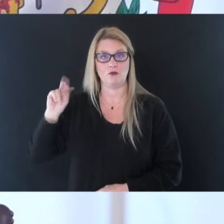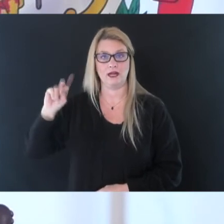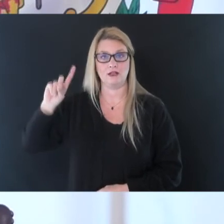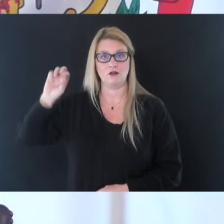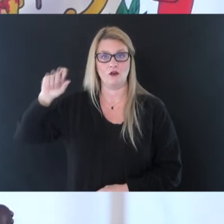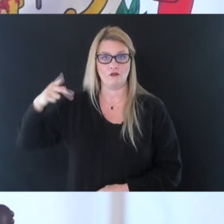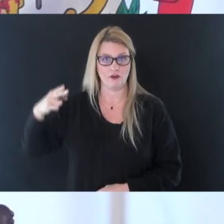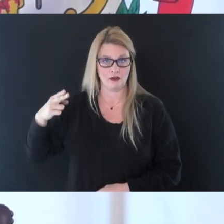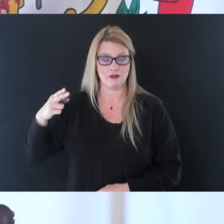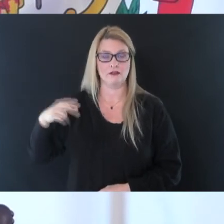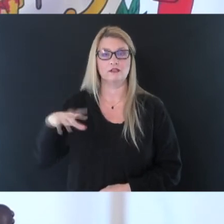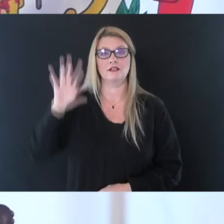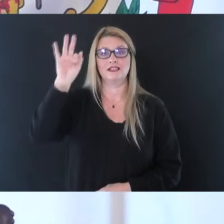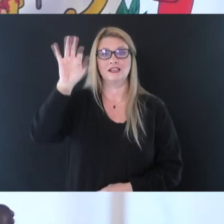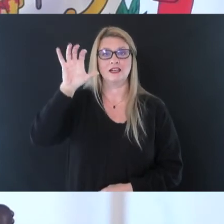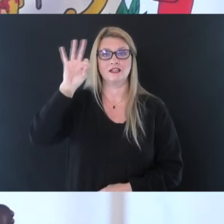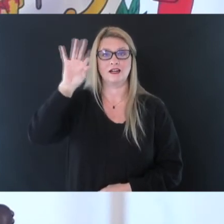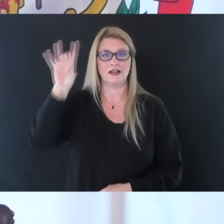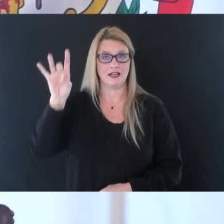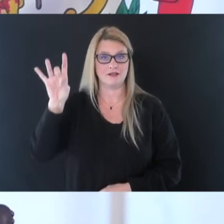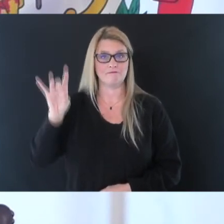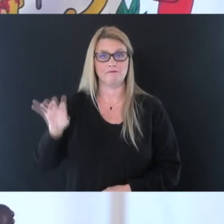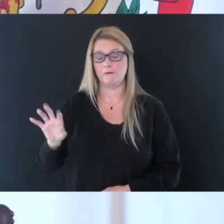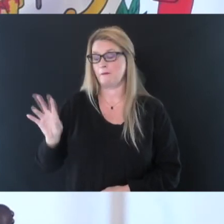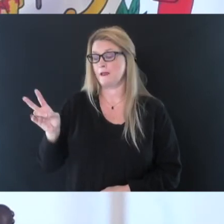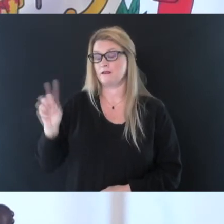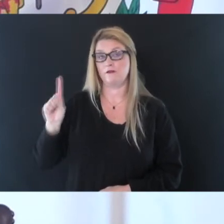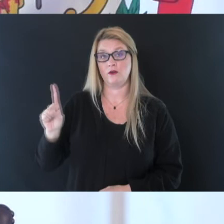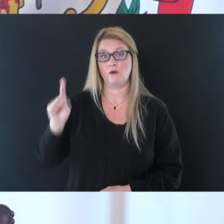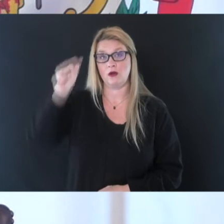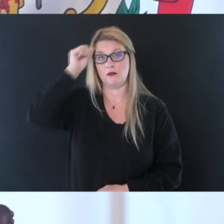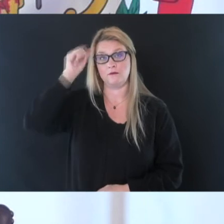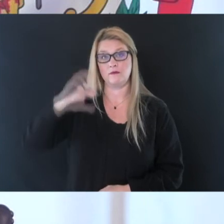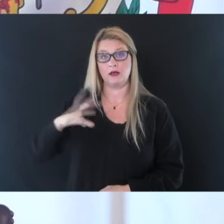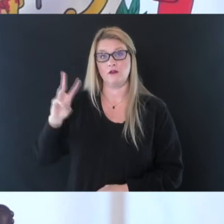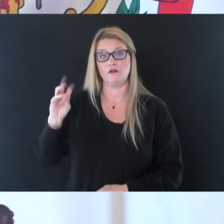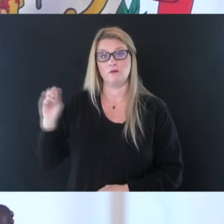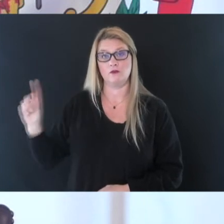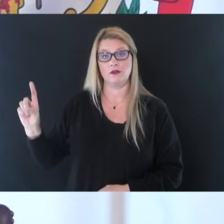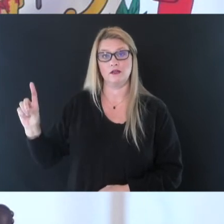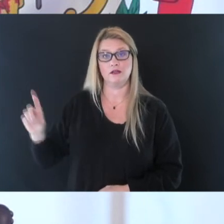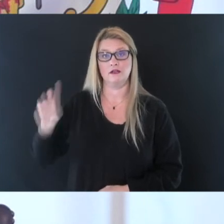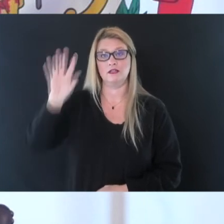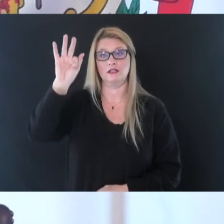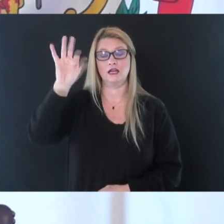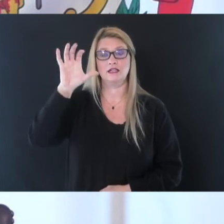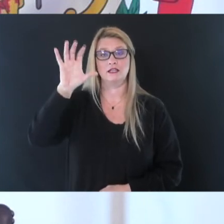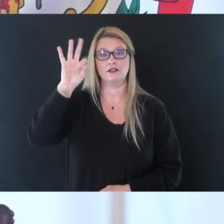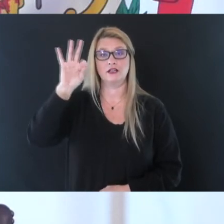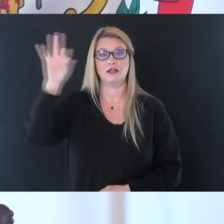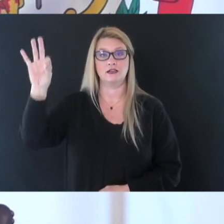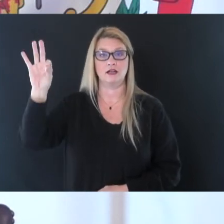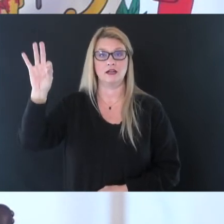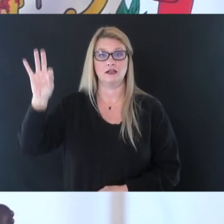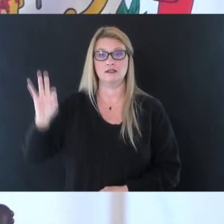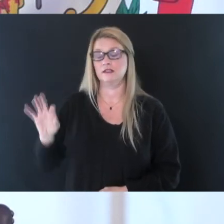Our 1998th death is a 71-year-old male from Wood County. Our 1999th death